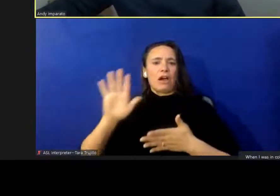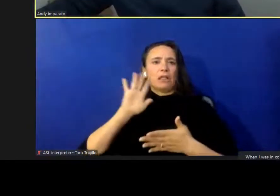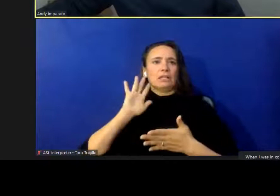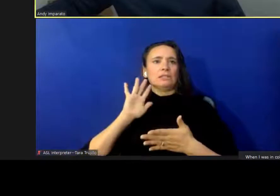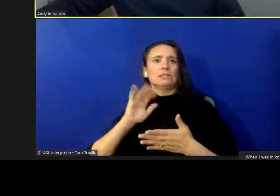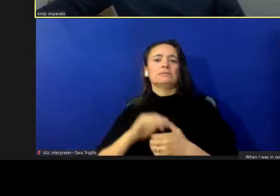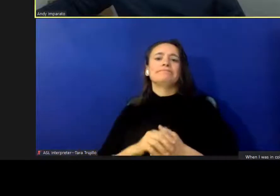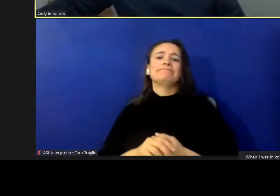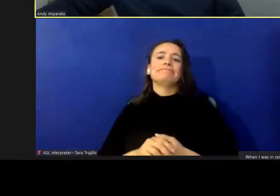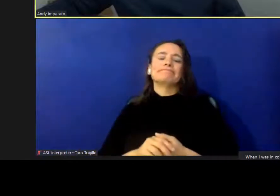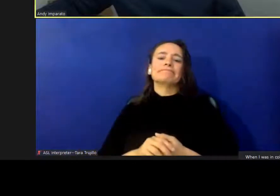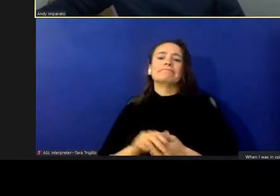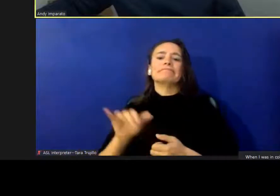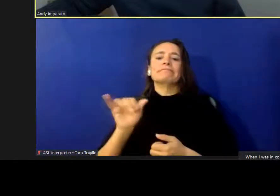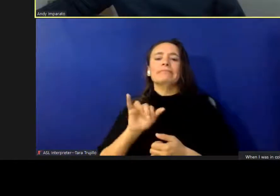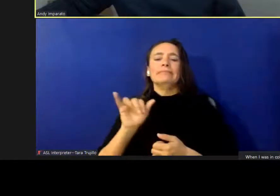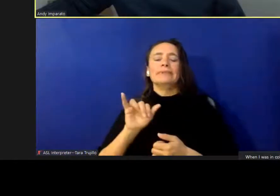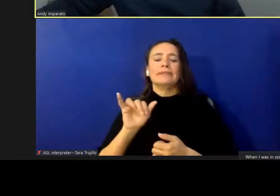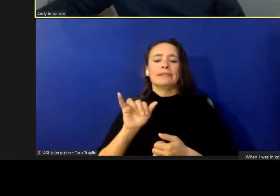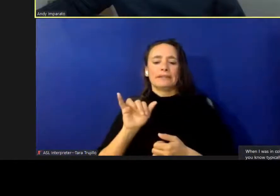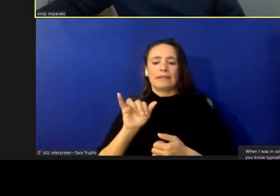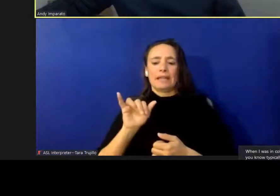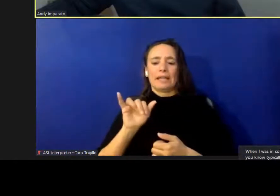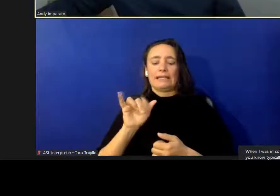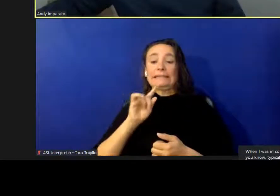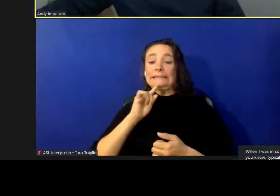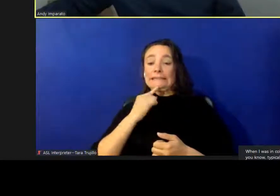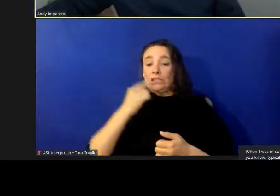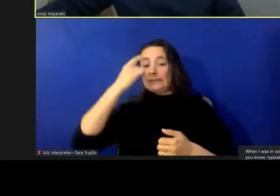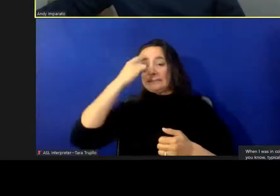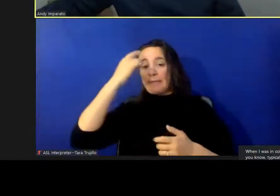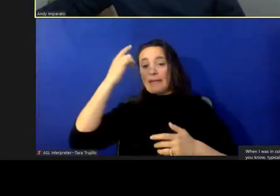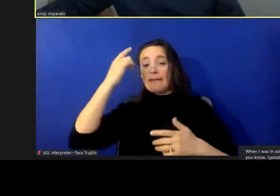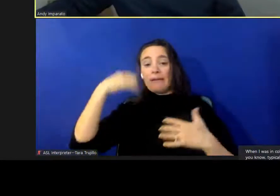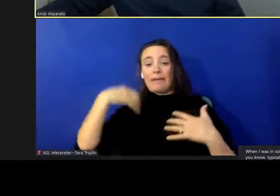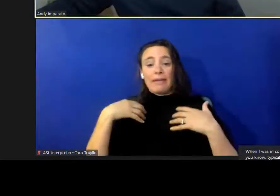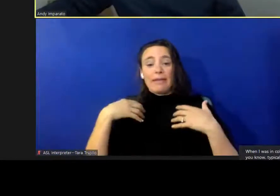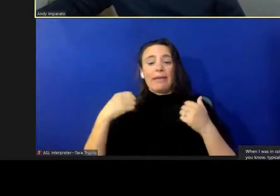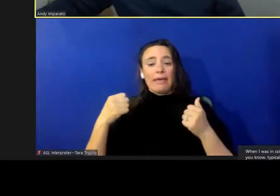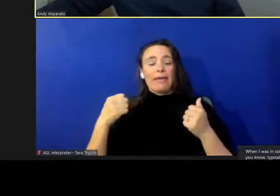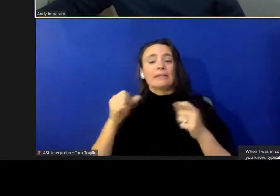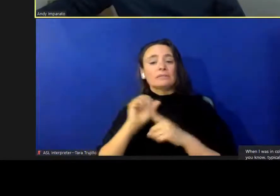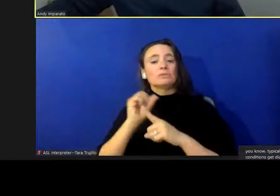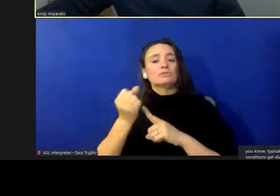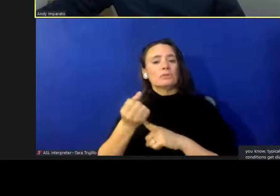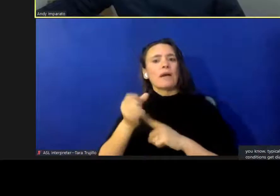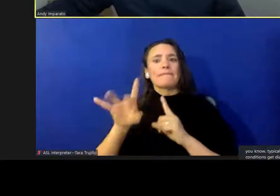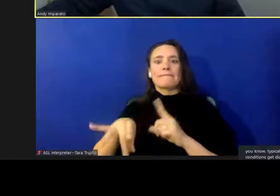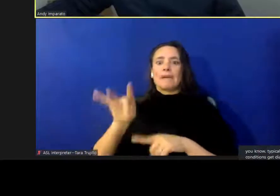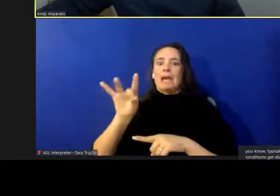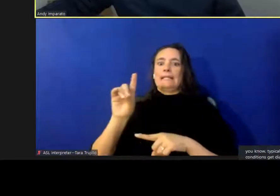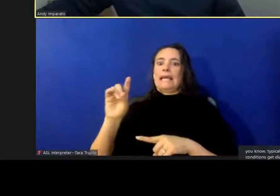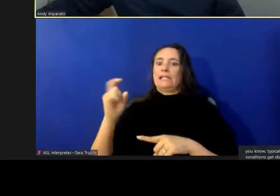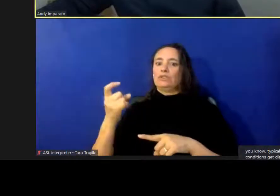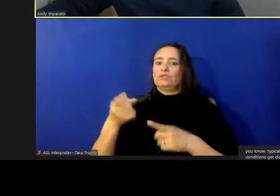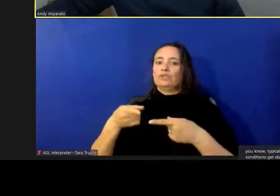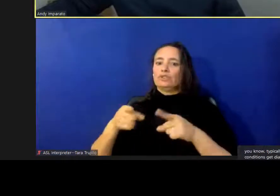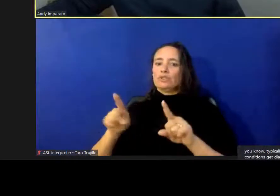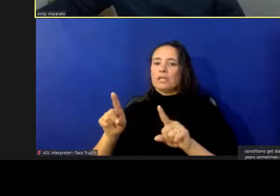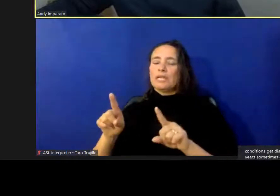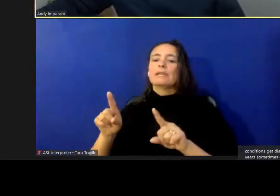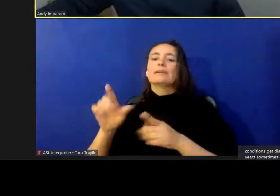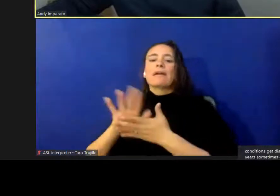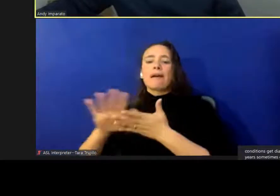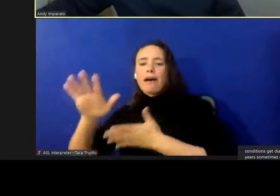typically the serious mental health conditions get diagnosed during the college years, sometimes during high school, sometimes during